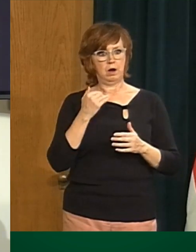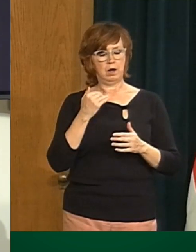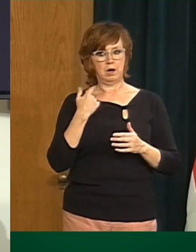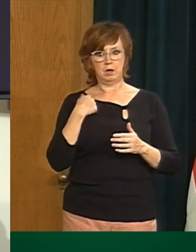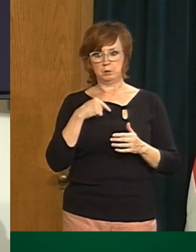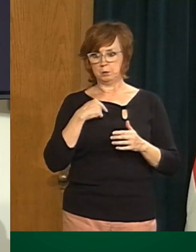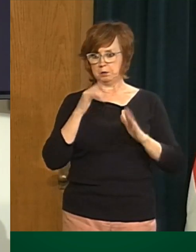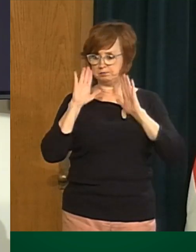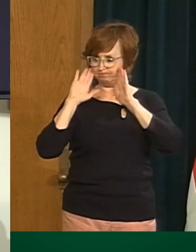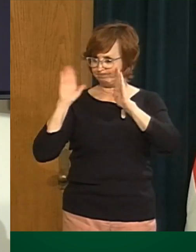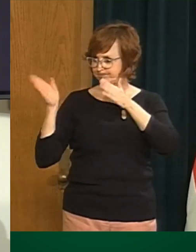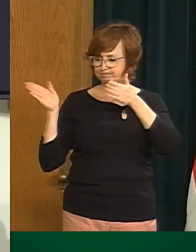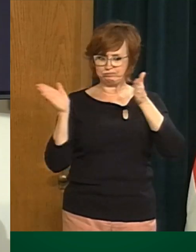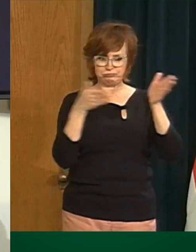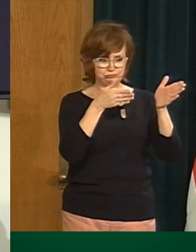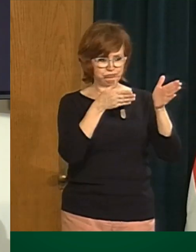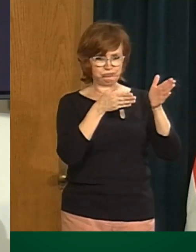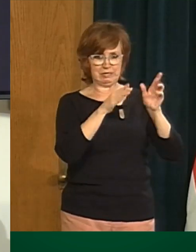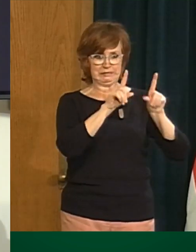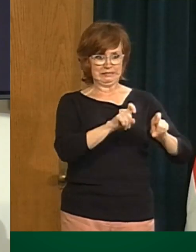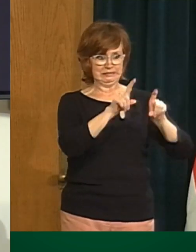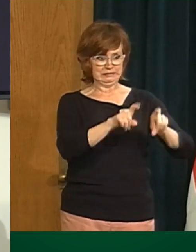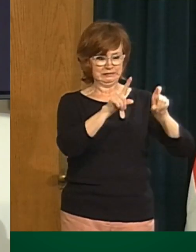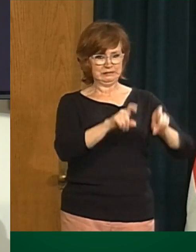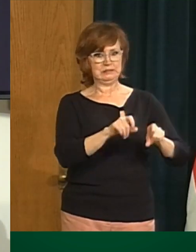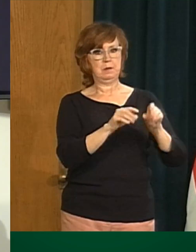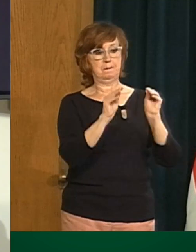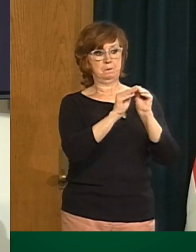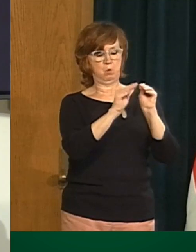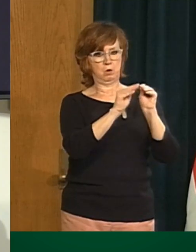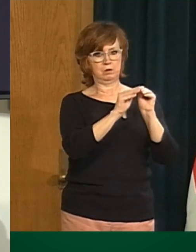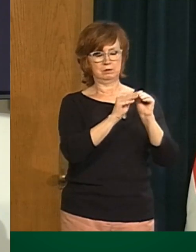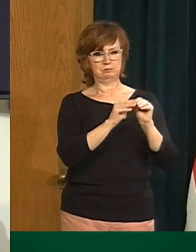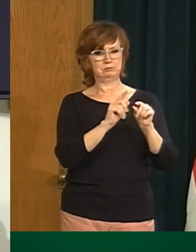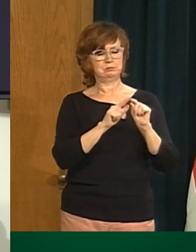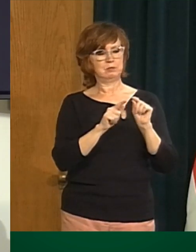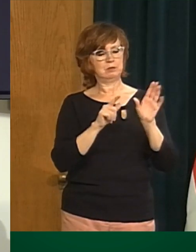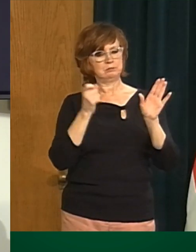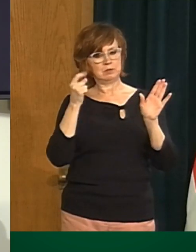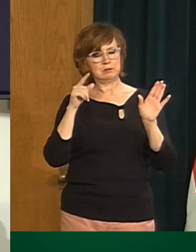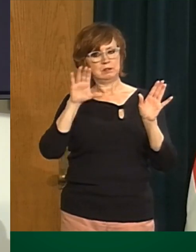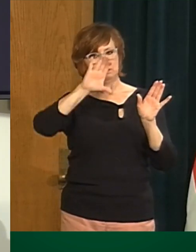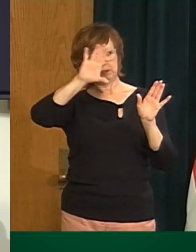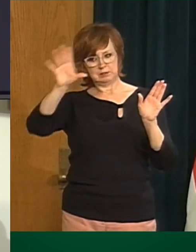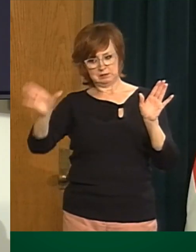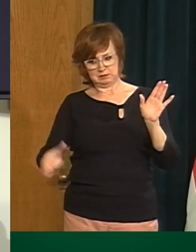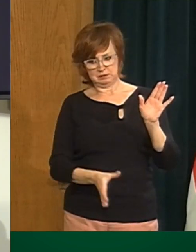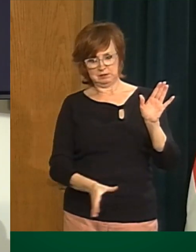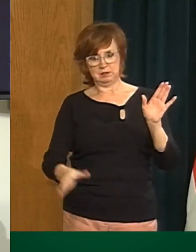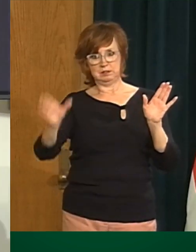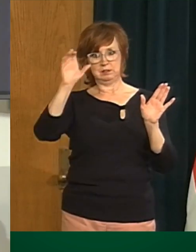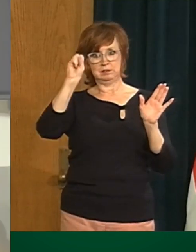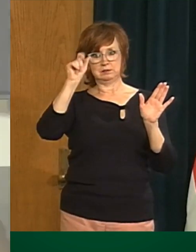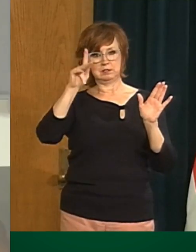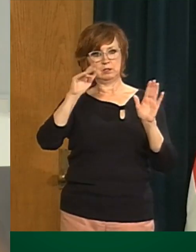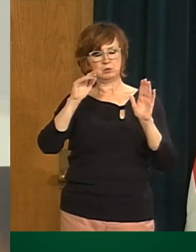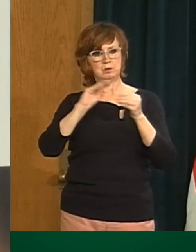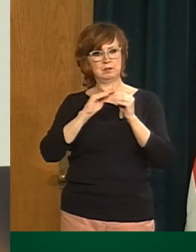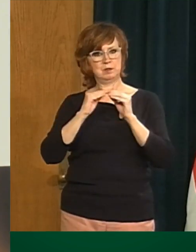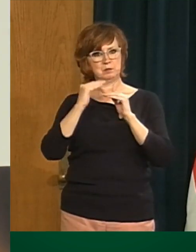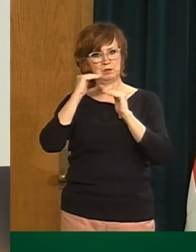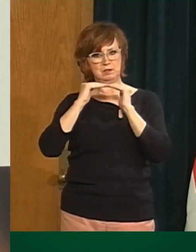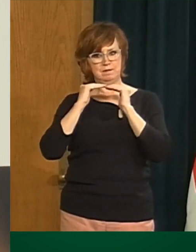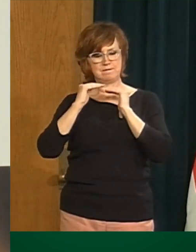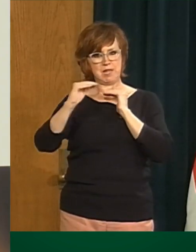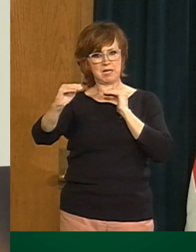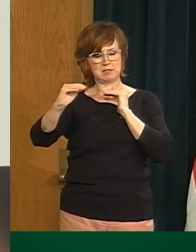in Northwest Saskatchewan. At the same time, elsewhere, things are very flat, but I'm just wondering, how can we know that without doing the same